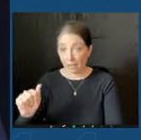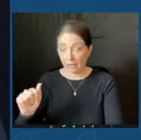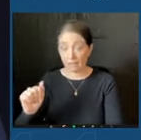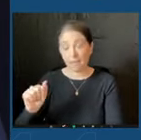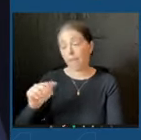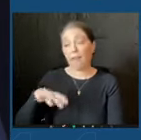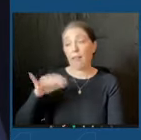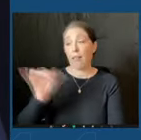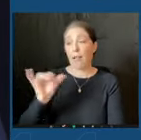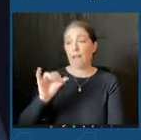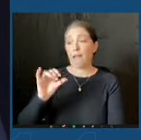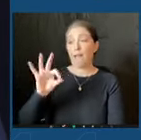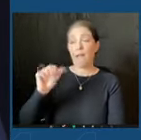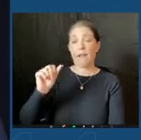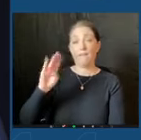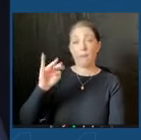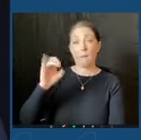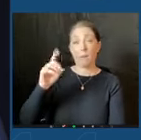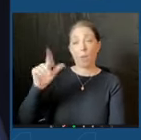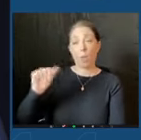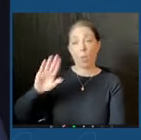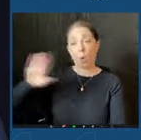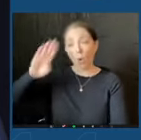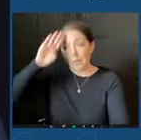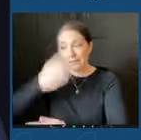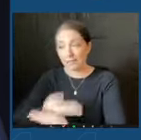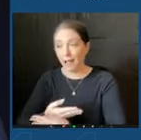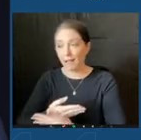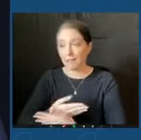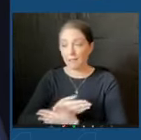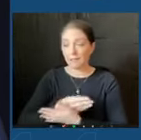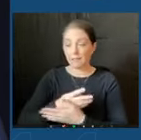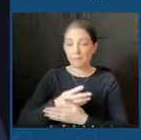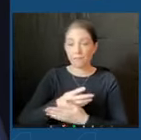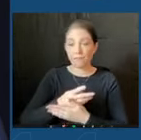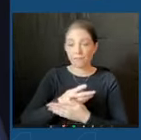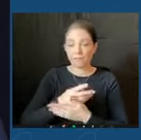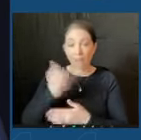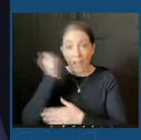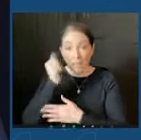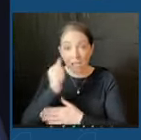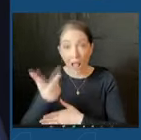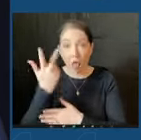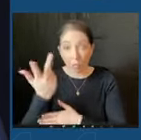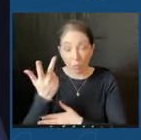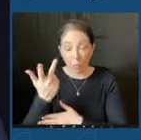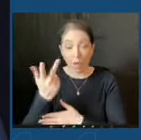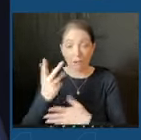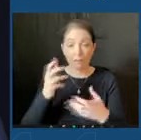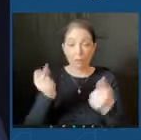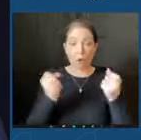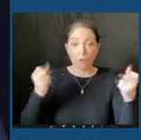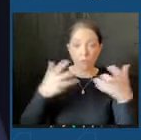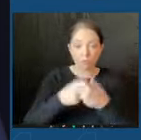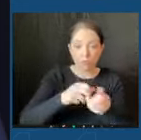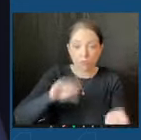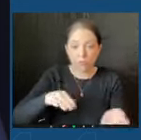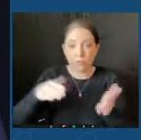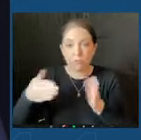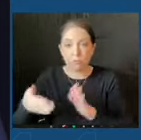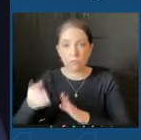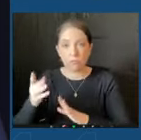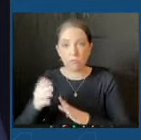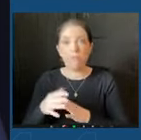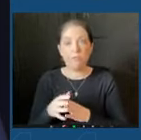many others, are killed in a crash, and many, many more suffer life-altering injuries.